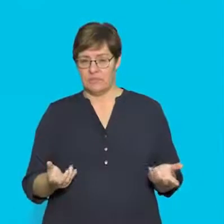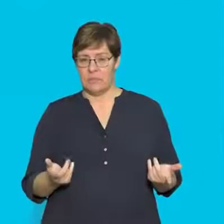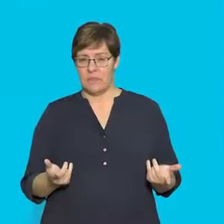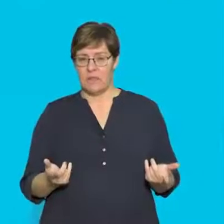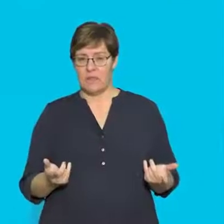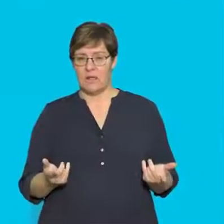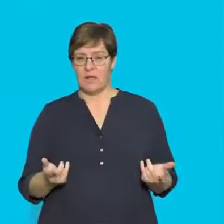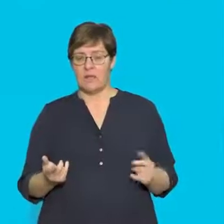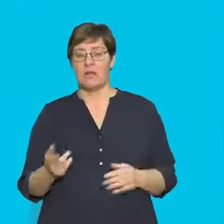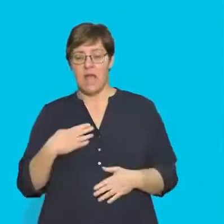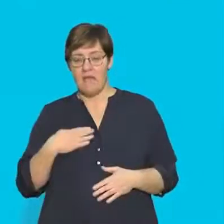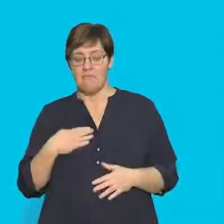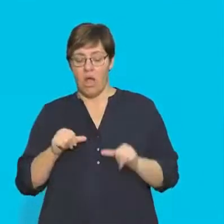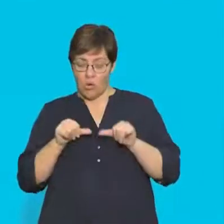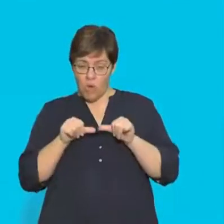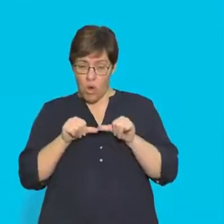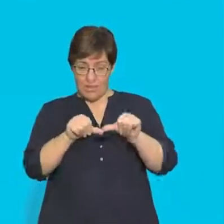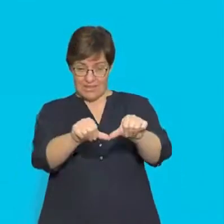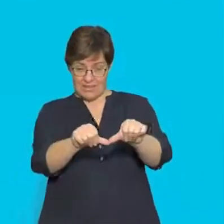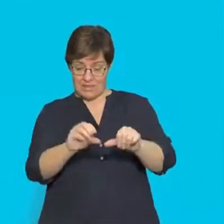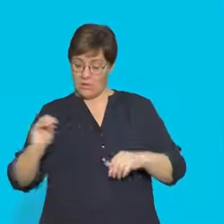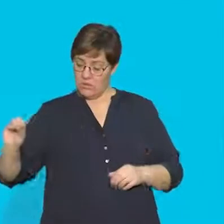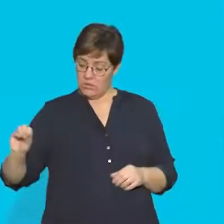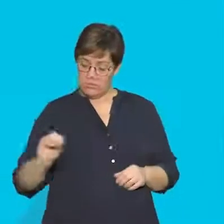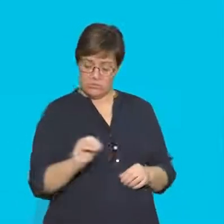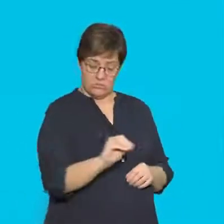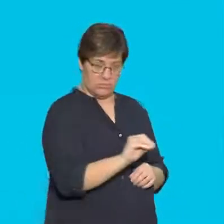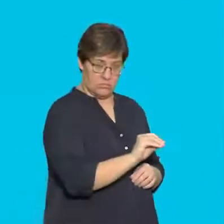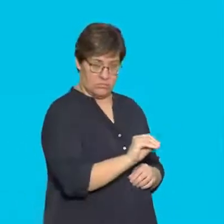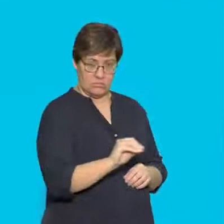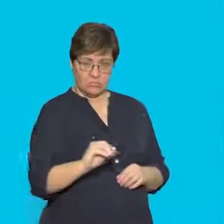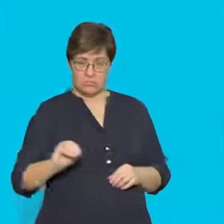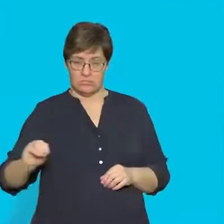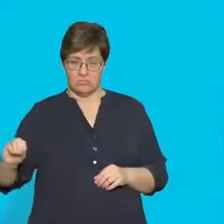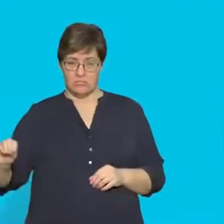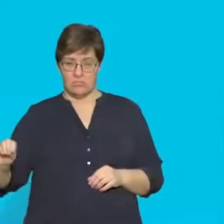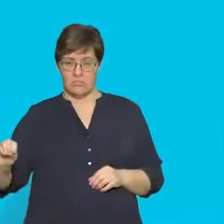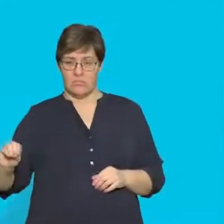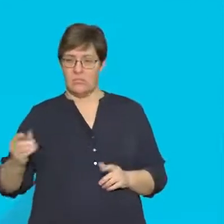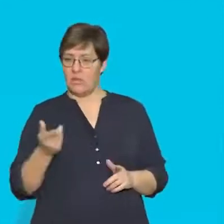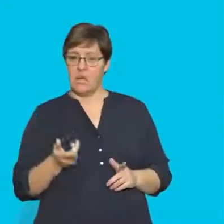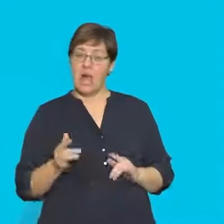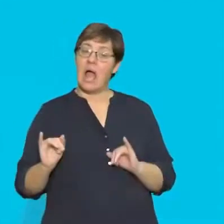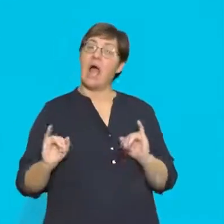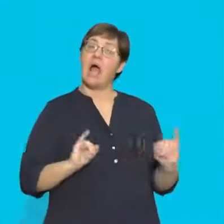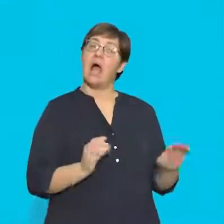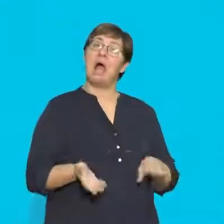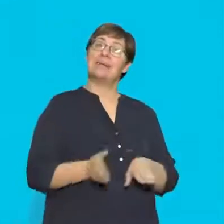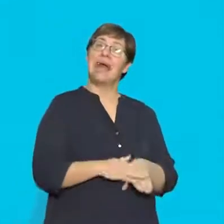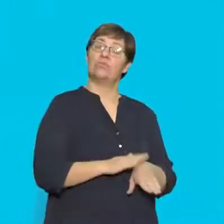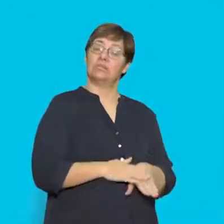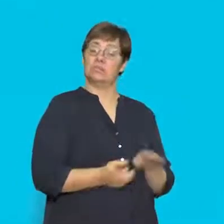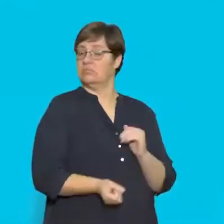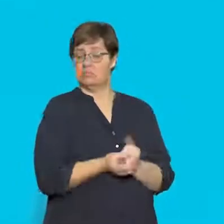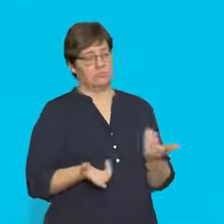at constant speed, then it would still not induce a current, not induce an